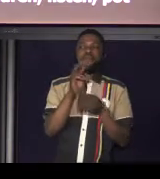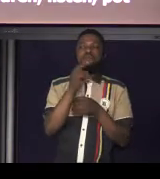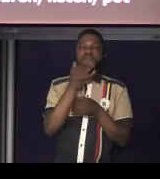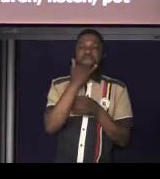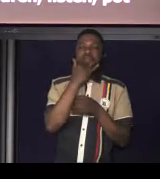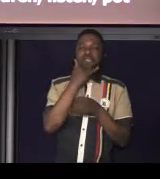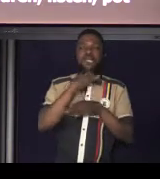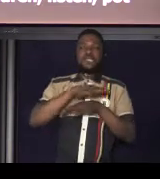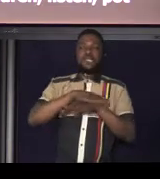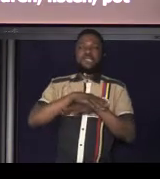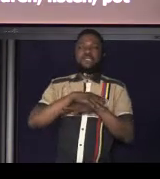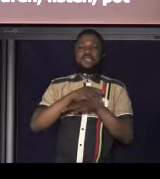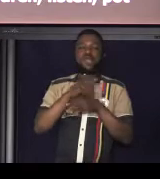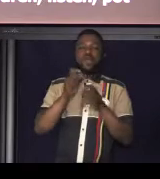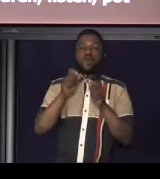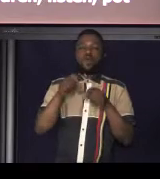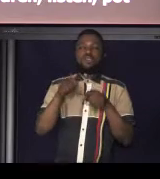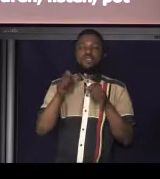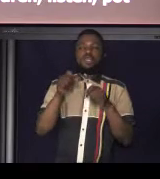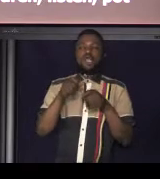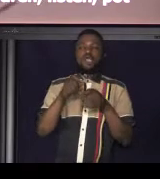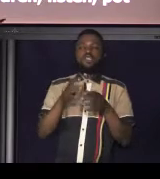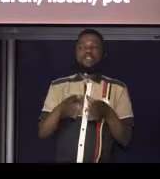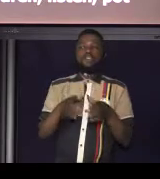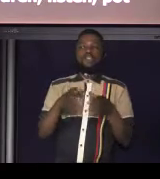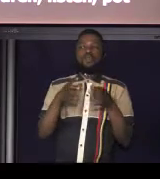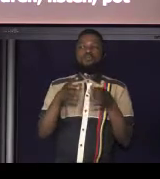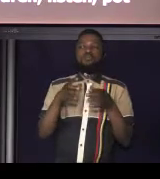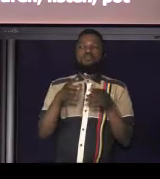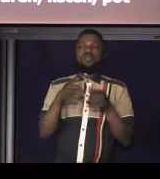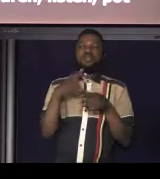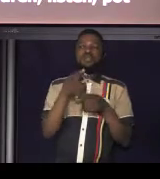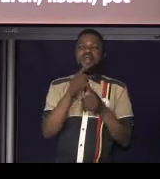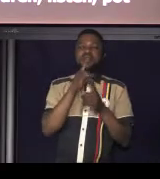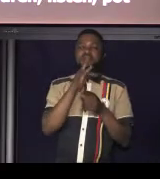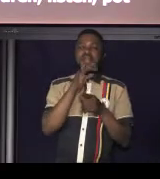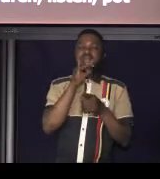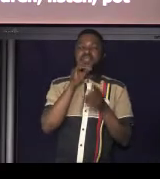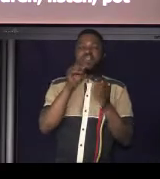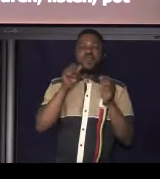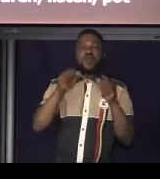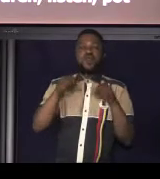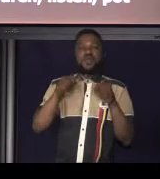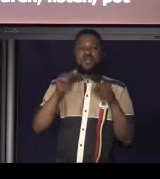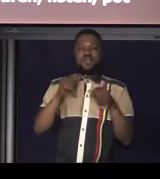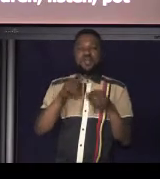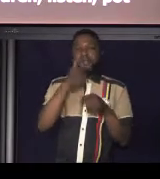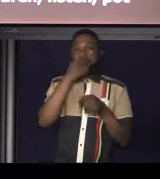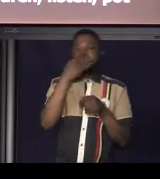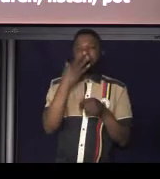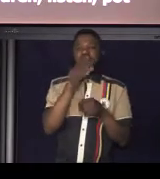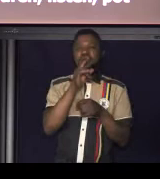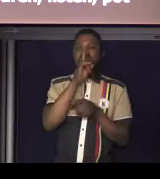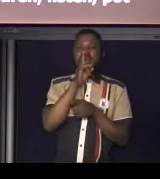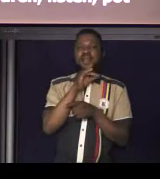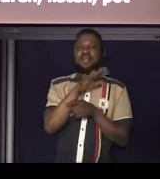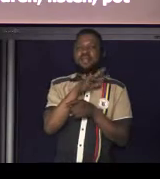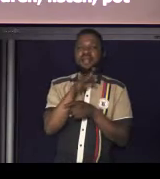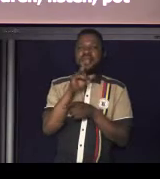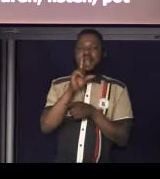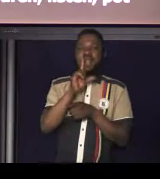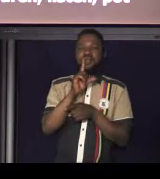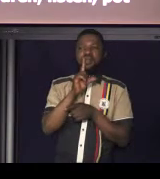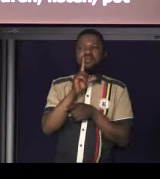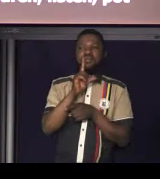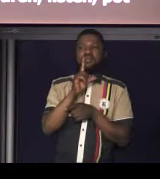2, mistake, desk, could, drum. The answer is could because of the silent